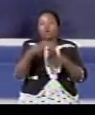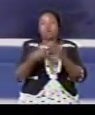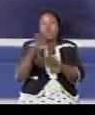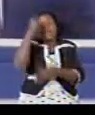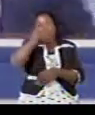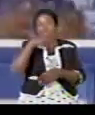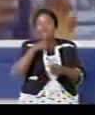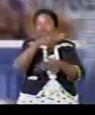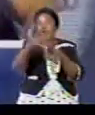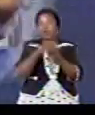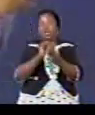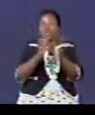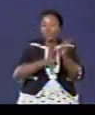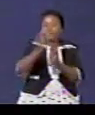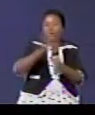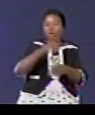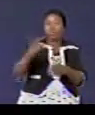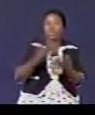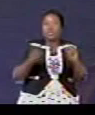are far off, even